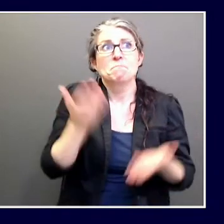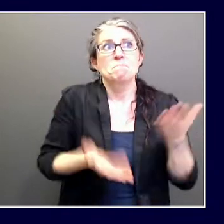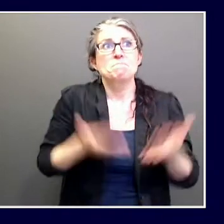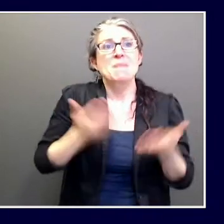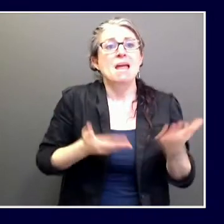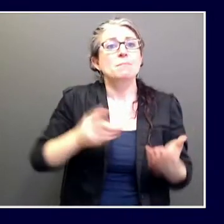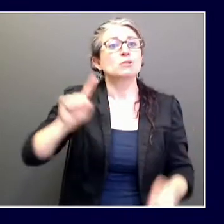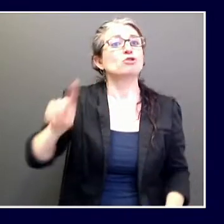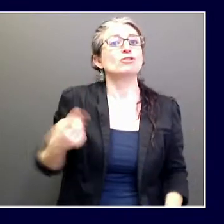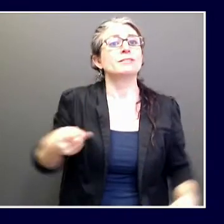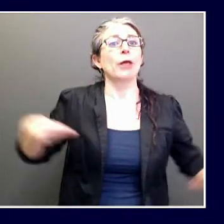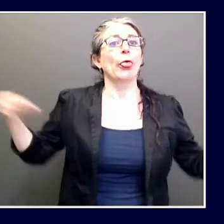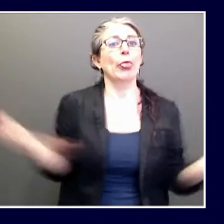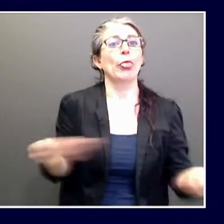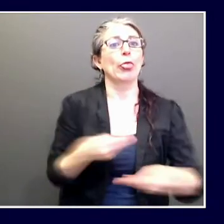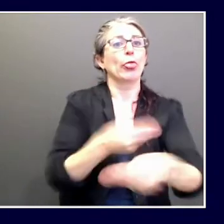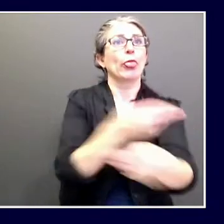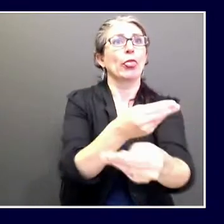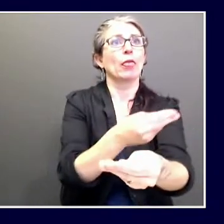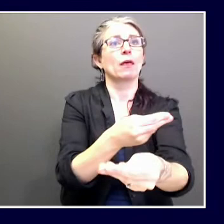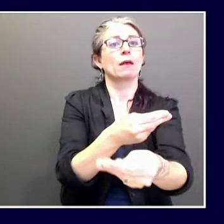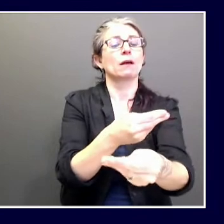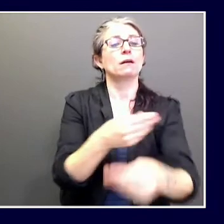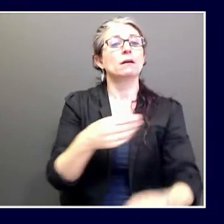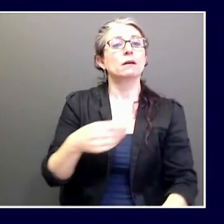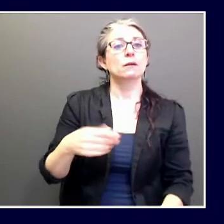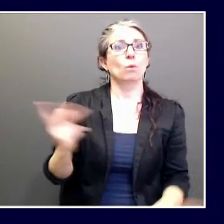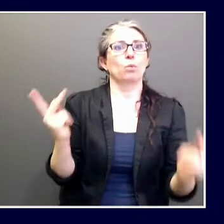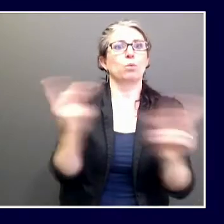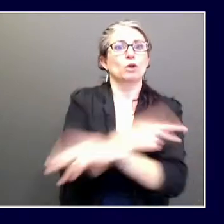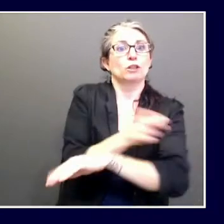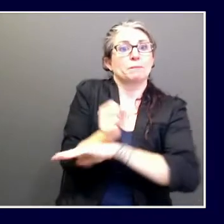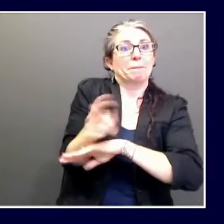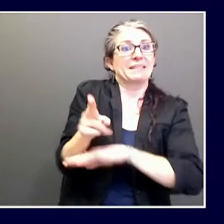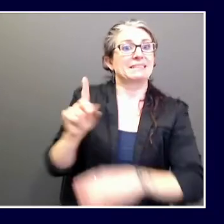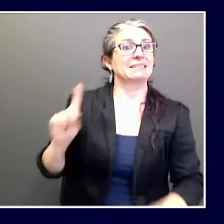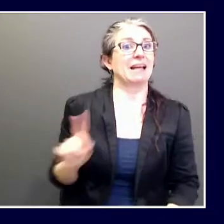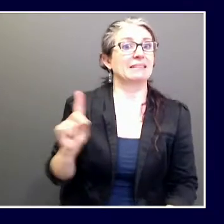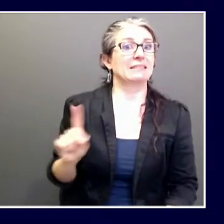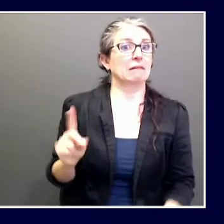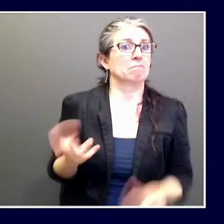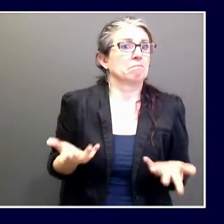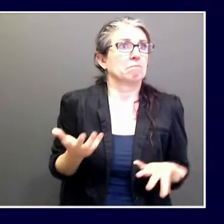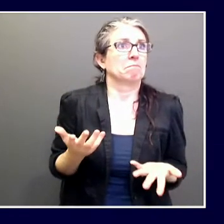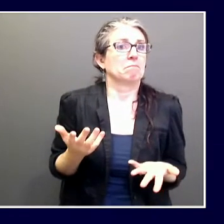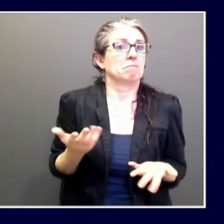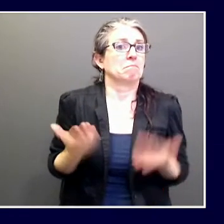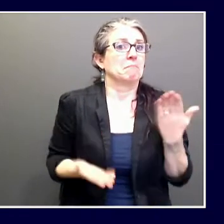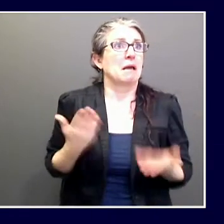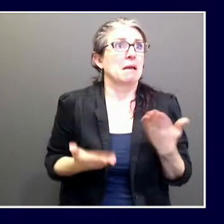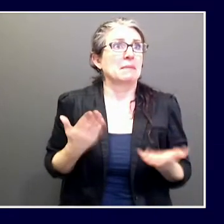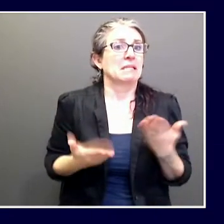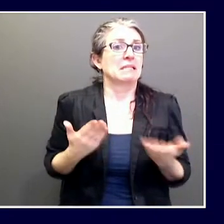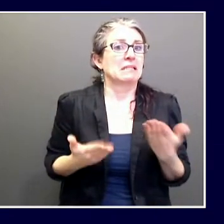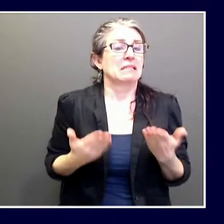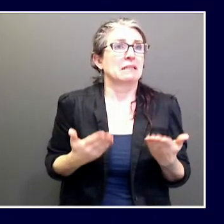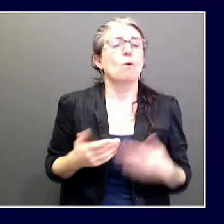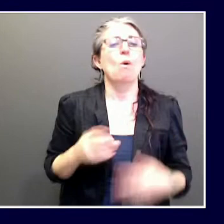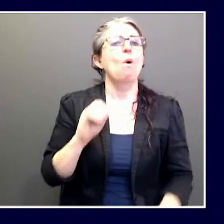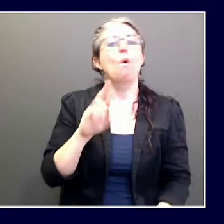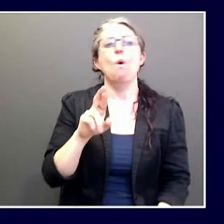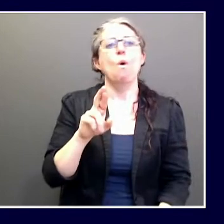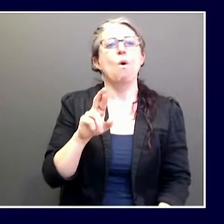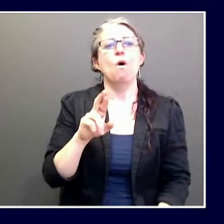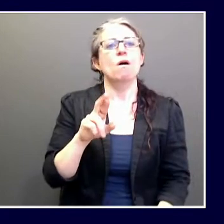infections, anything that causes more infections but lands people in the hospital at the same rate will